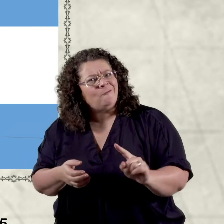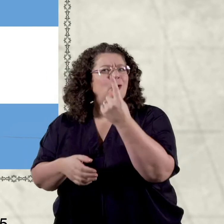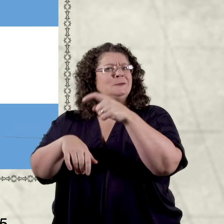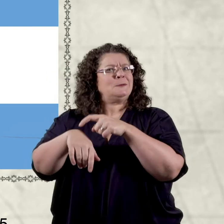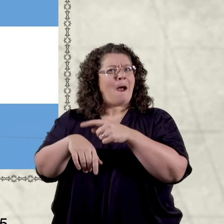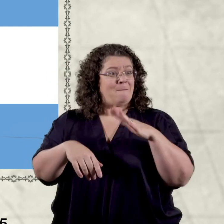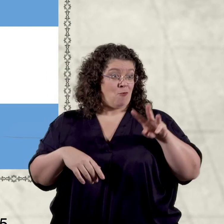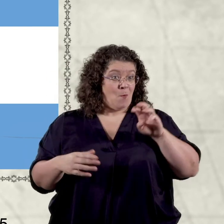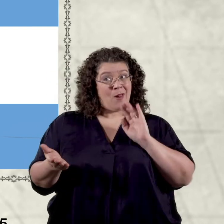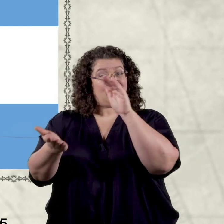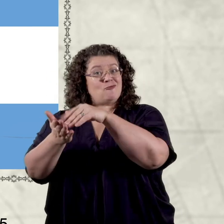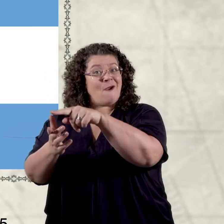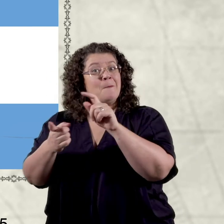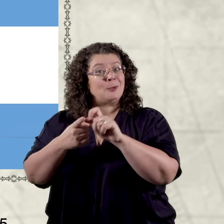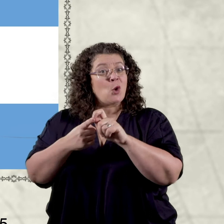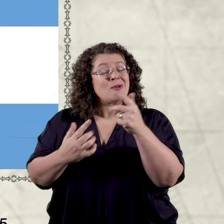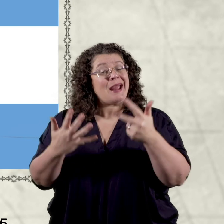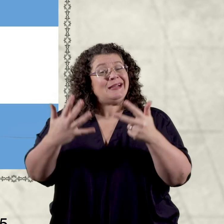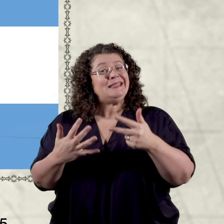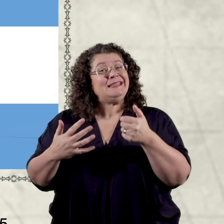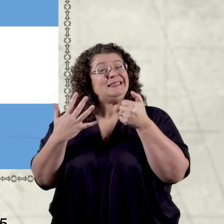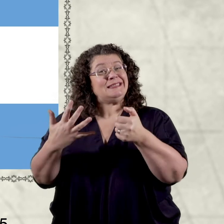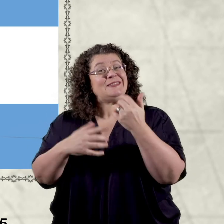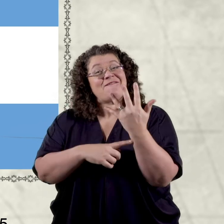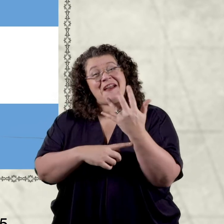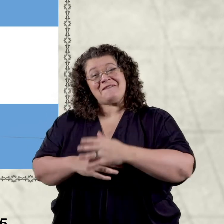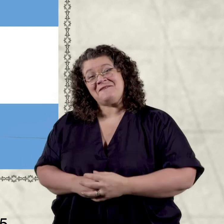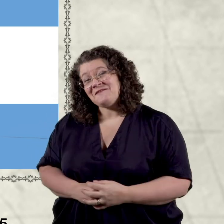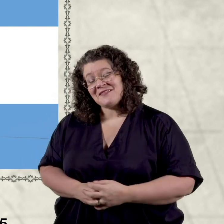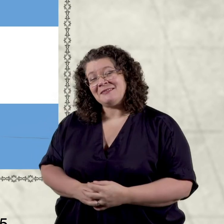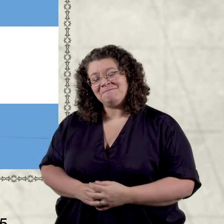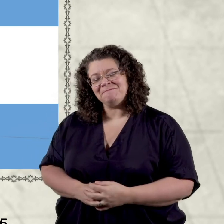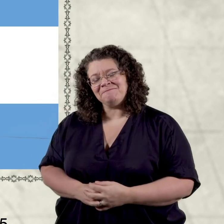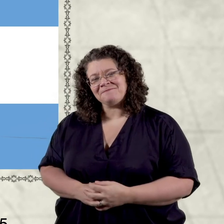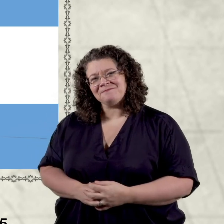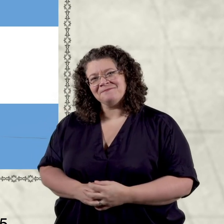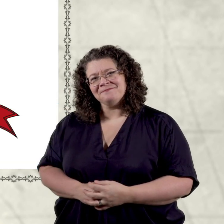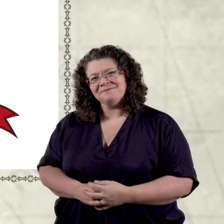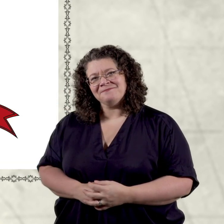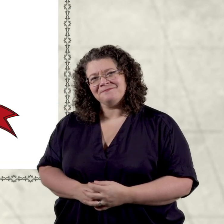people who travelled from Wales to Patagonia in 1865.